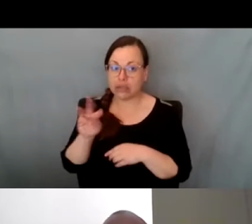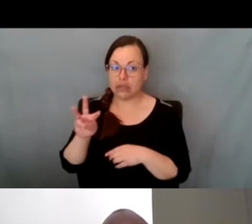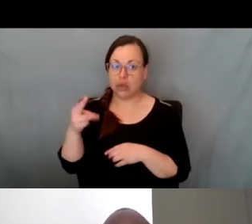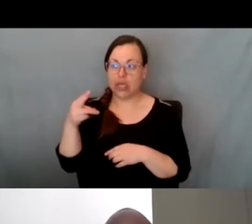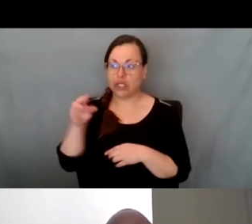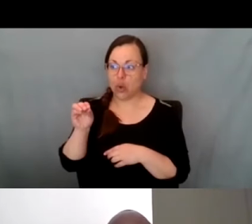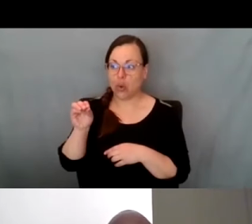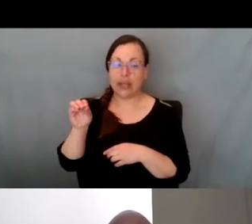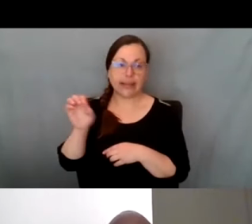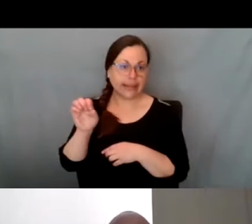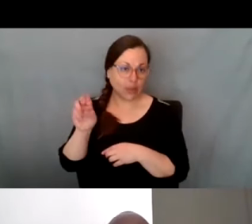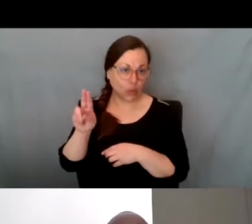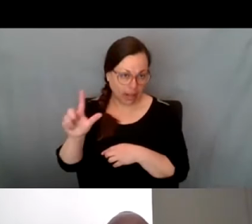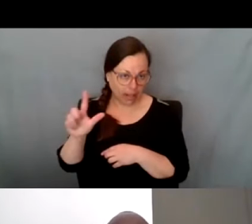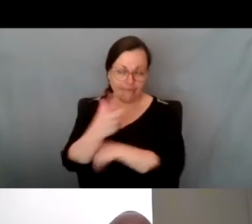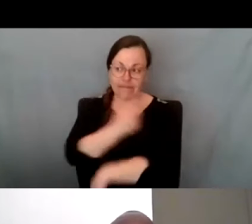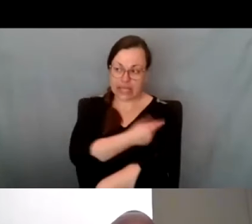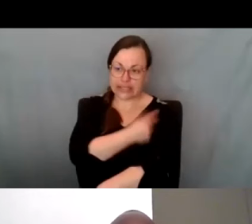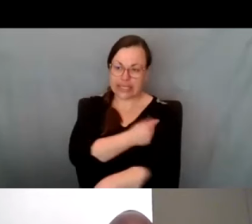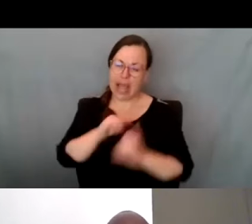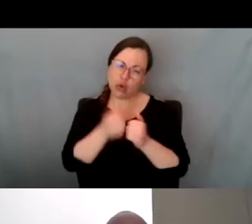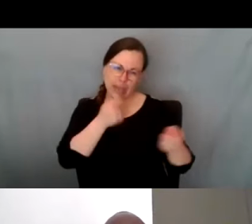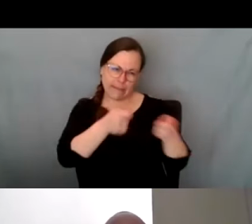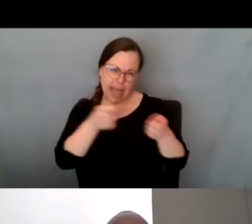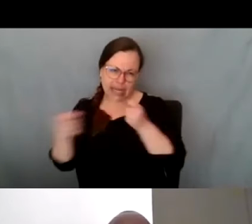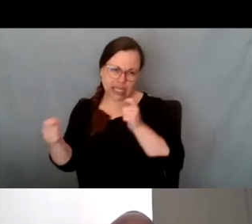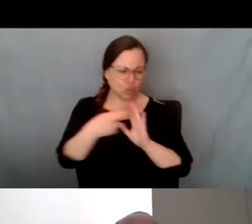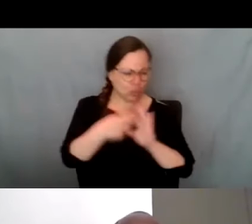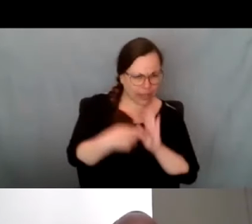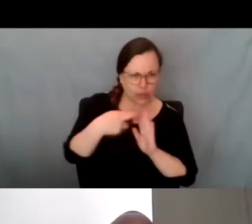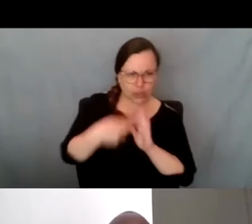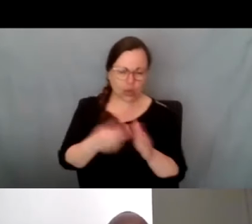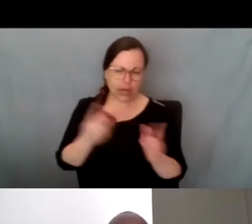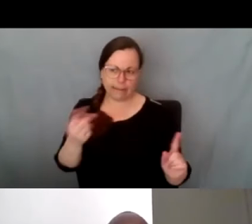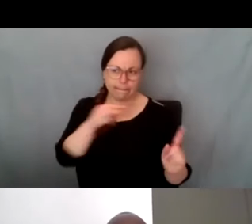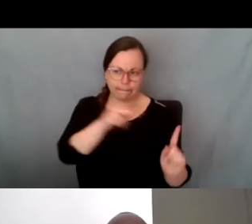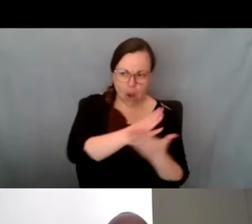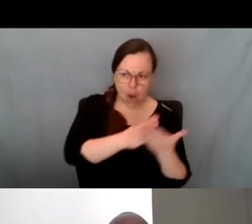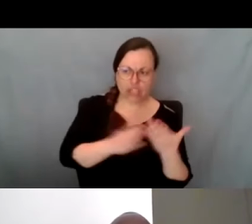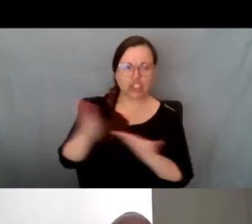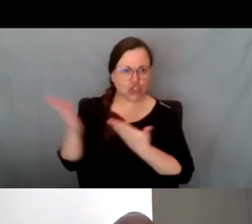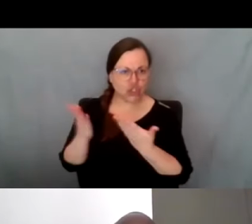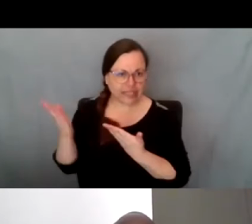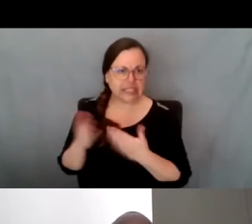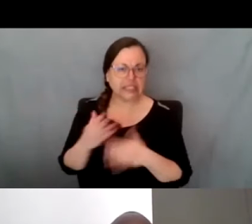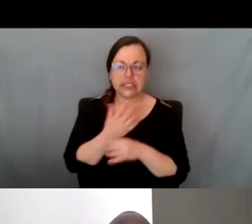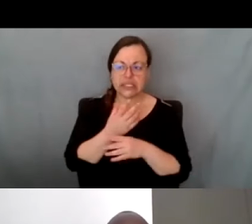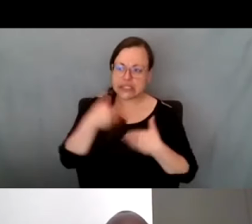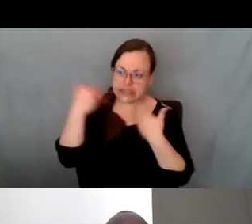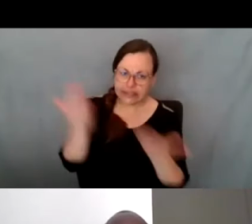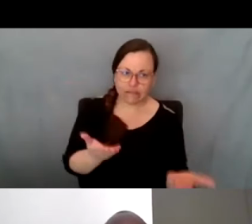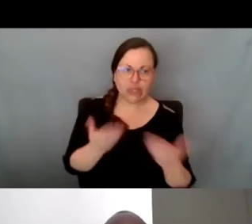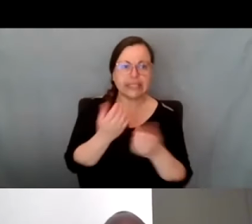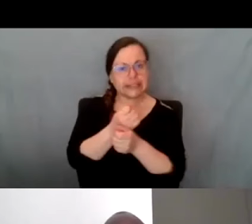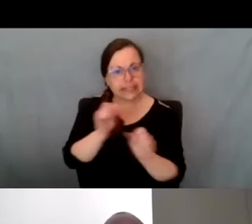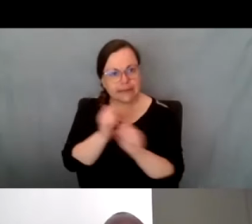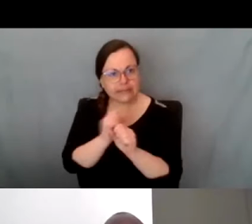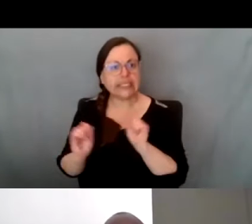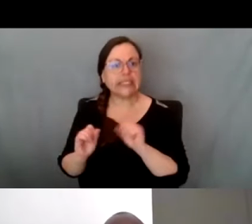to manage all of these aspects, being the regulatory aspect, pharmacovigilance, and safety, service delivery